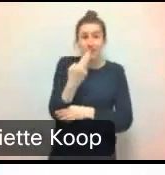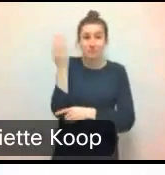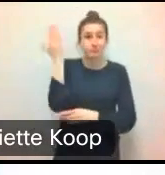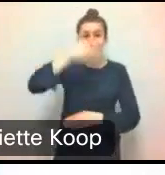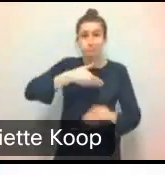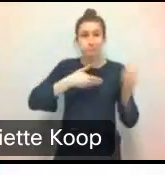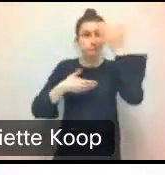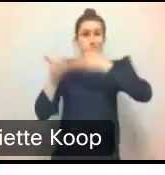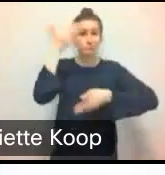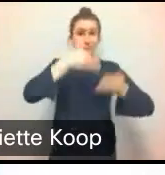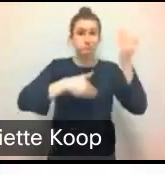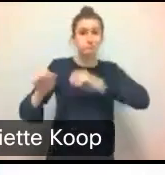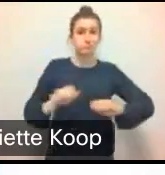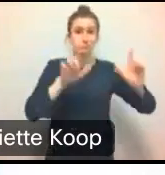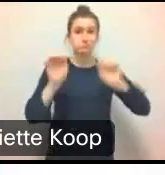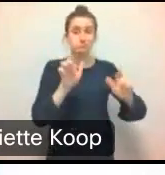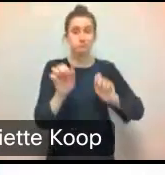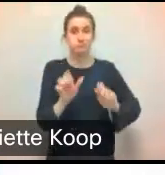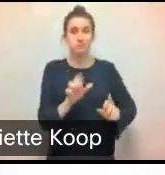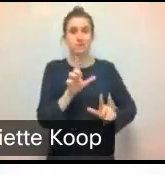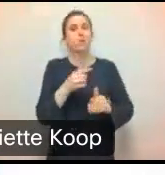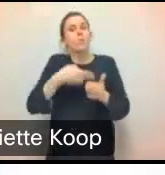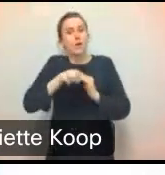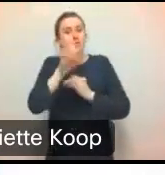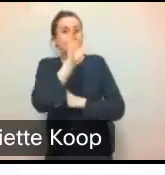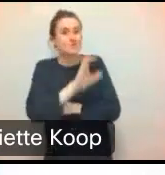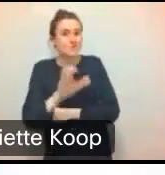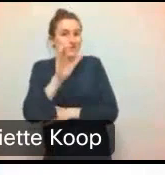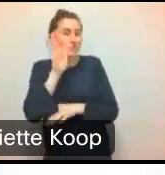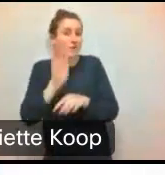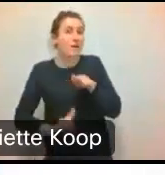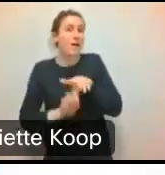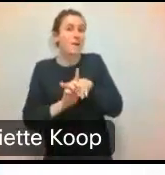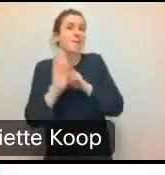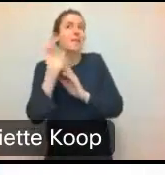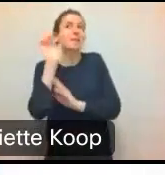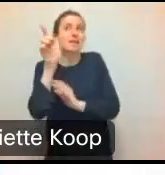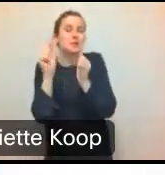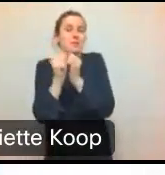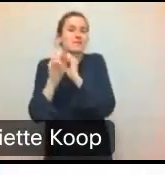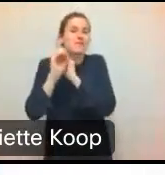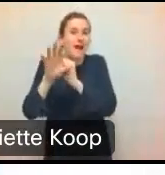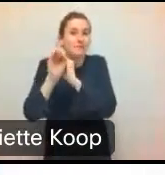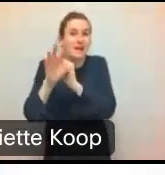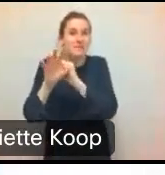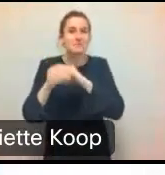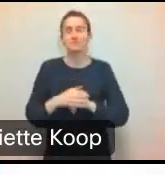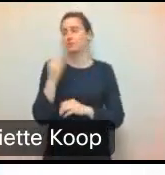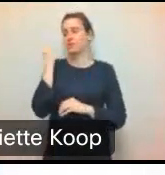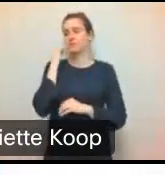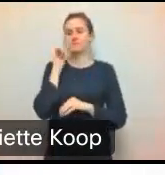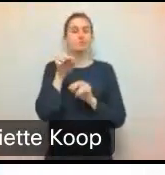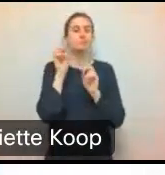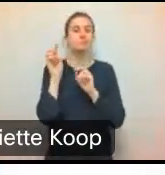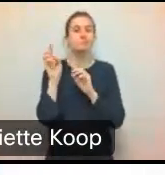the things that they search for often comes up as advertising, or if you go on YouTube and you